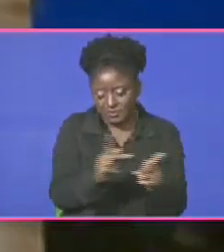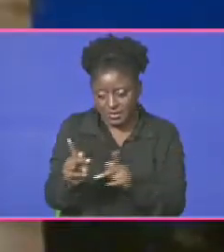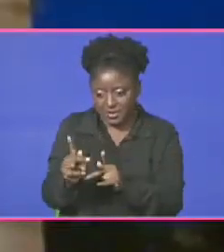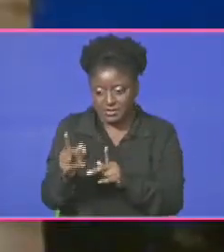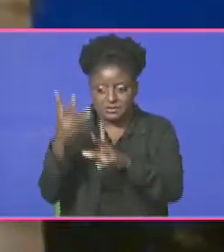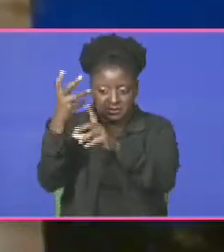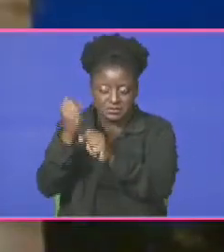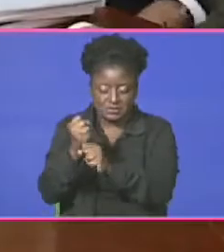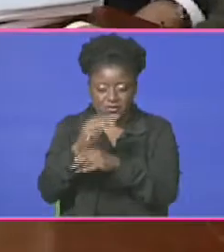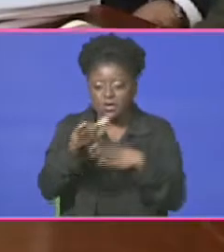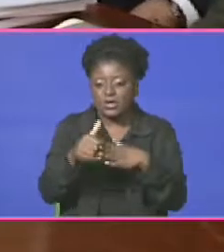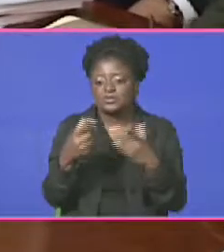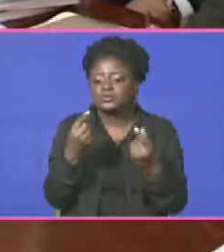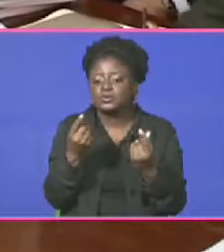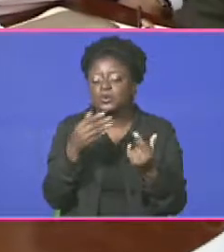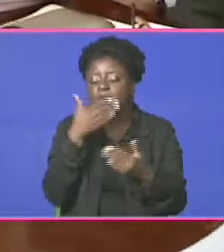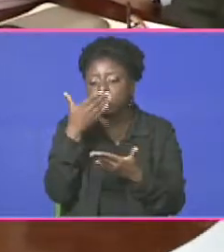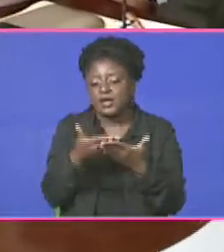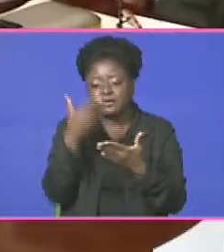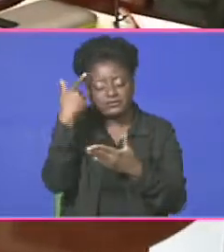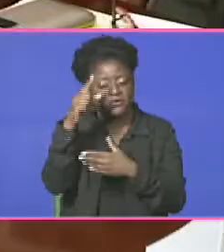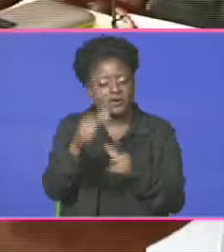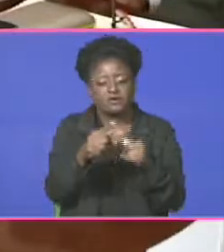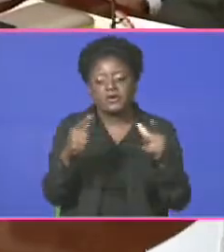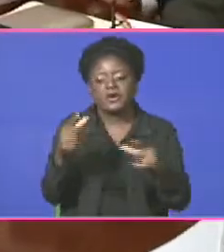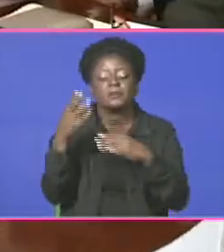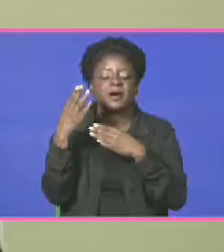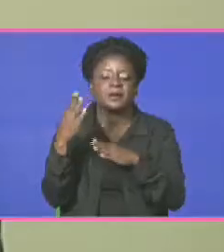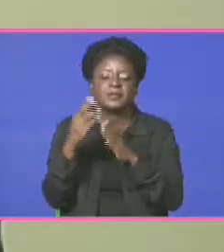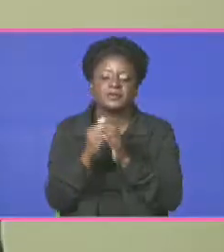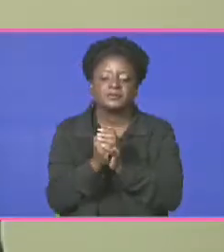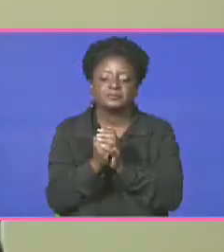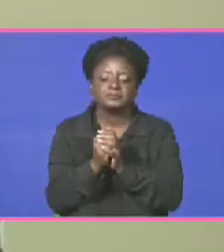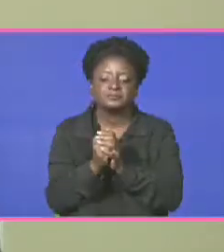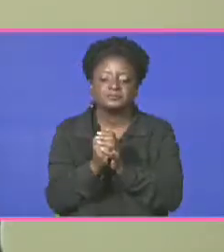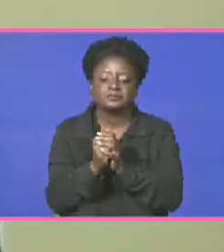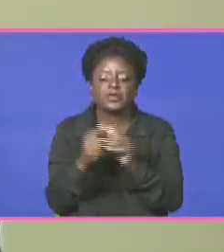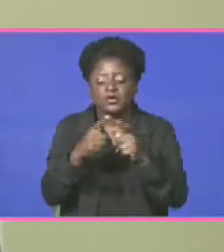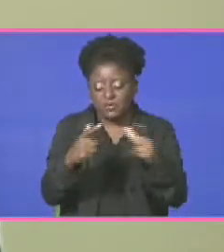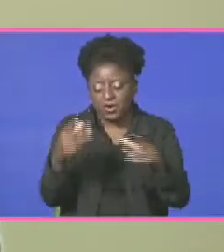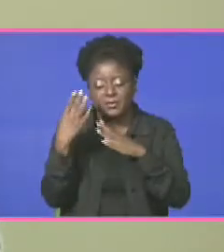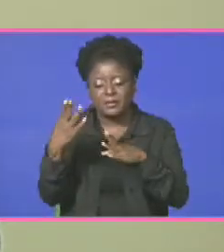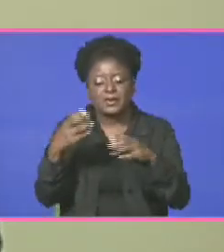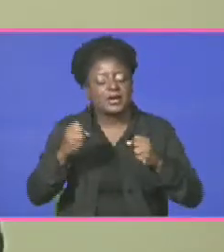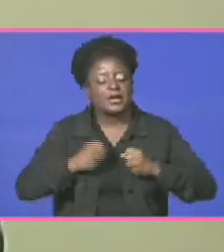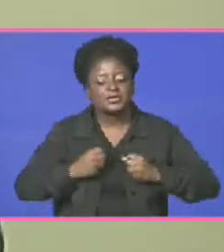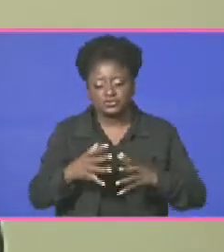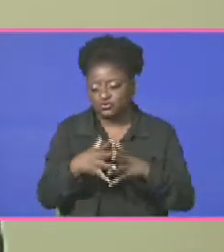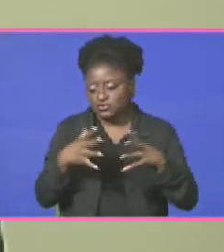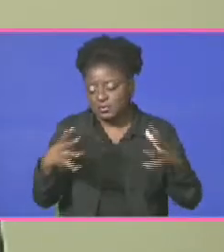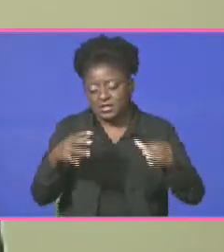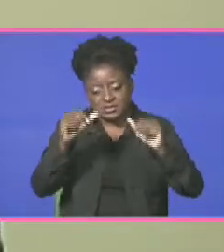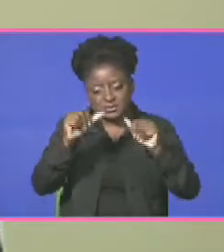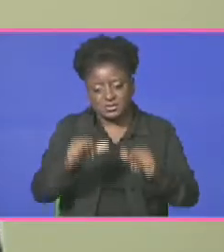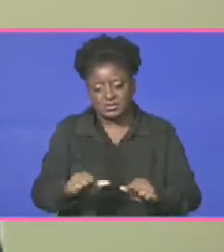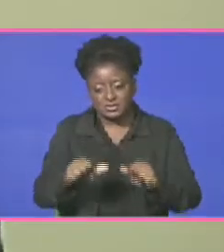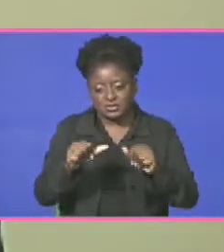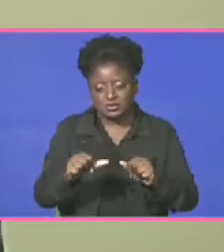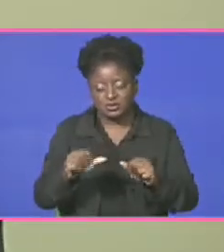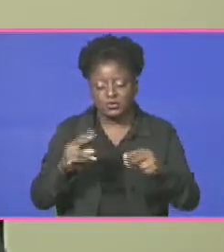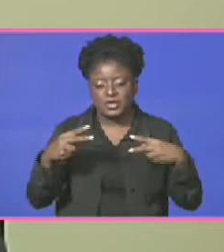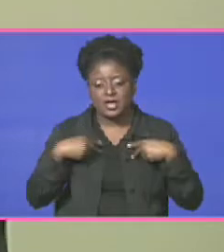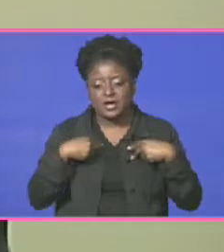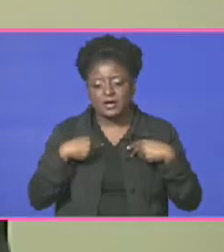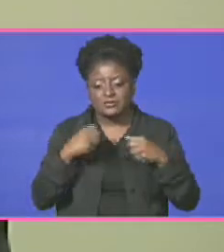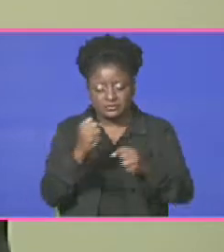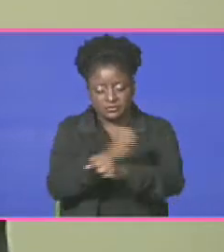bode well for Grand Bahama. Has tremendous potential on both fronts. Of course, we have a very vibrant and